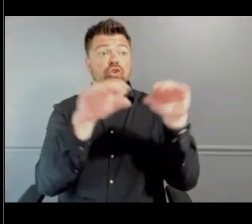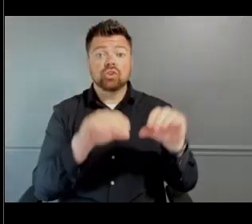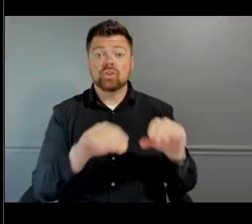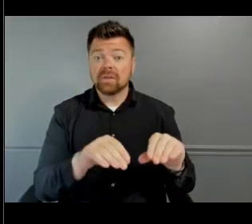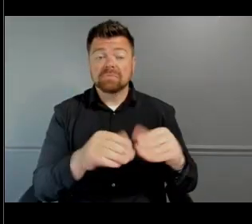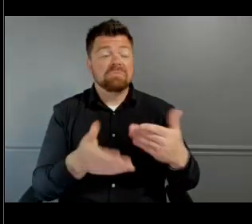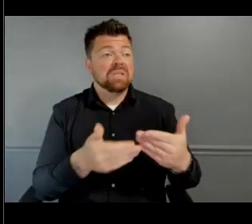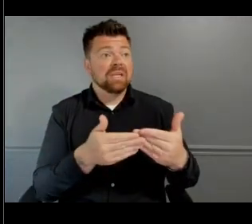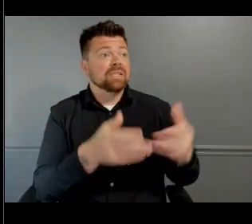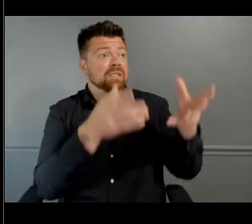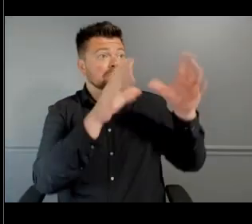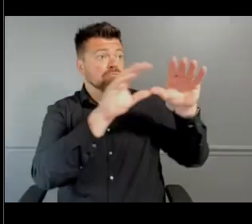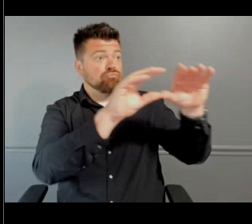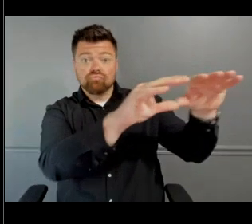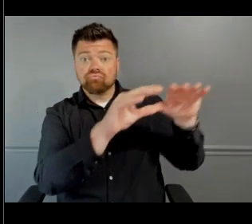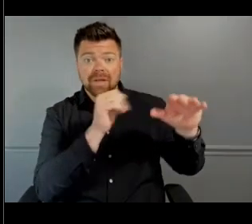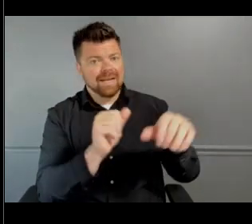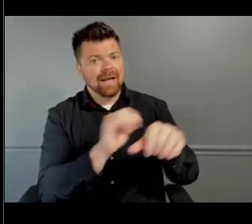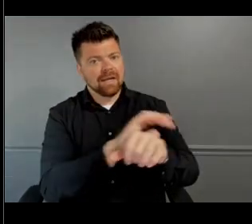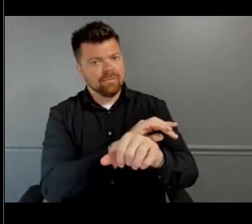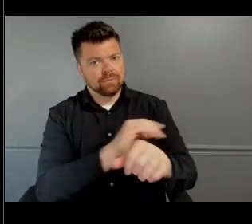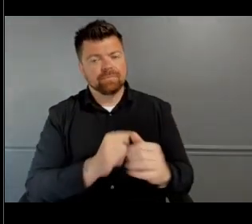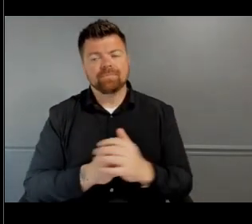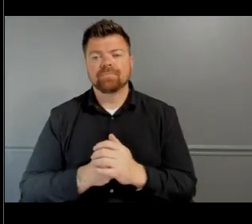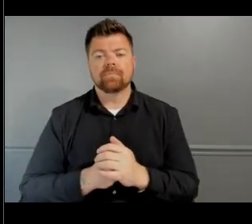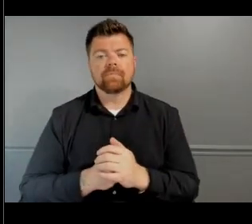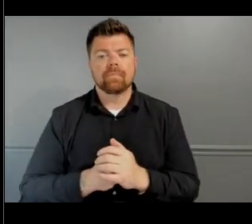reach, are not covered.